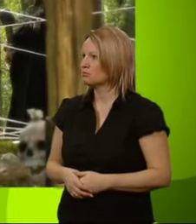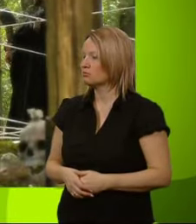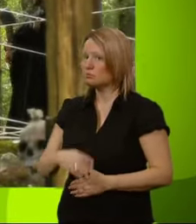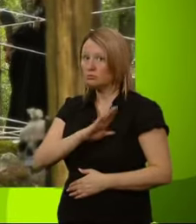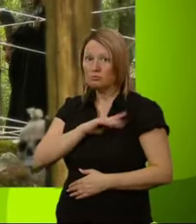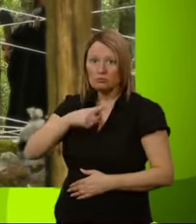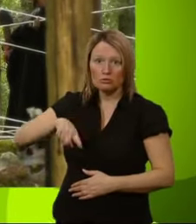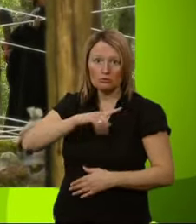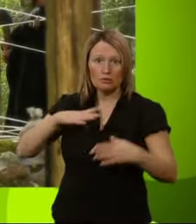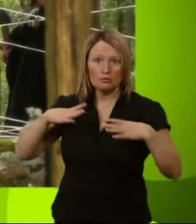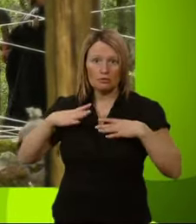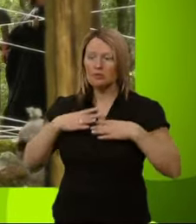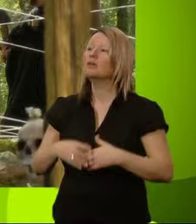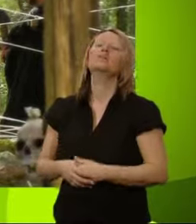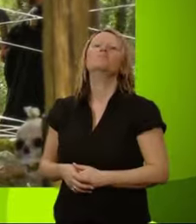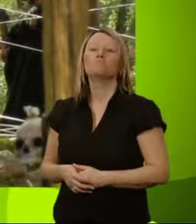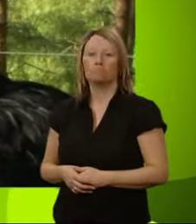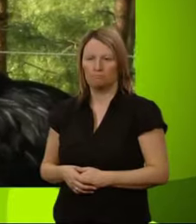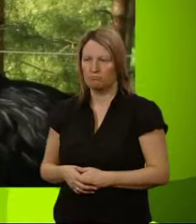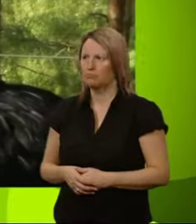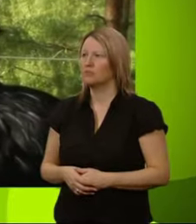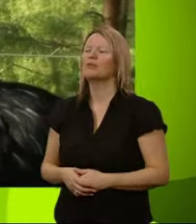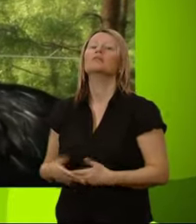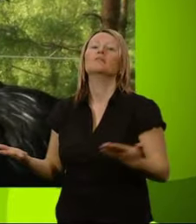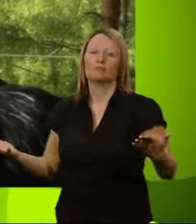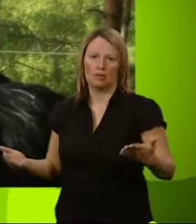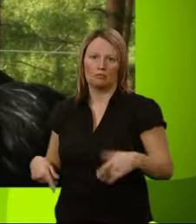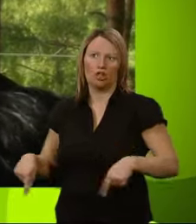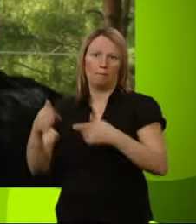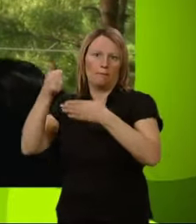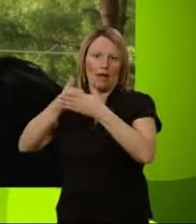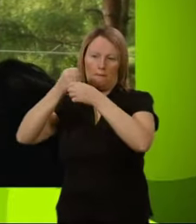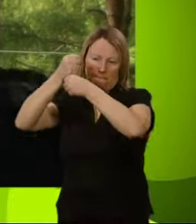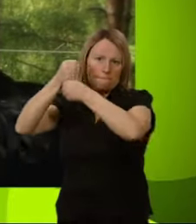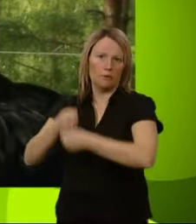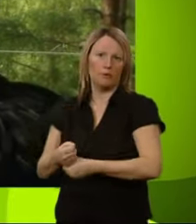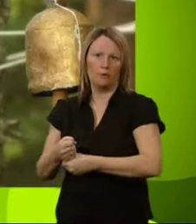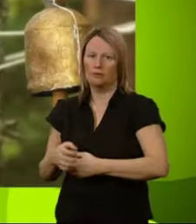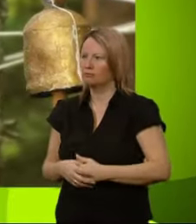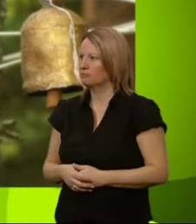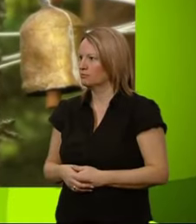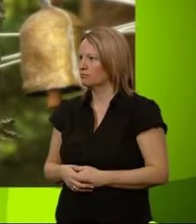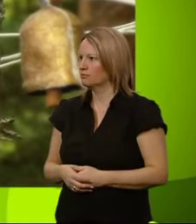Warriors, are you ready? Ready! Then, let the challenge begin.